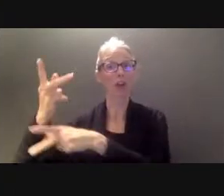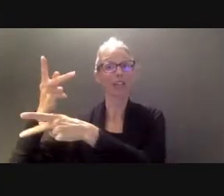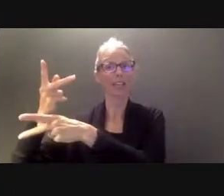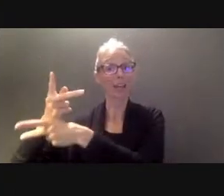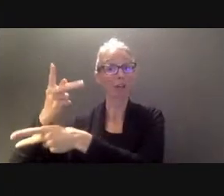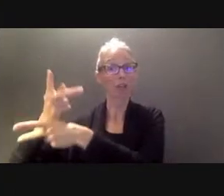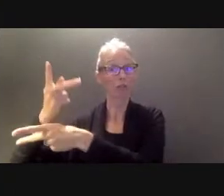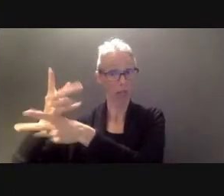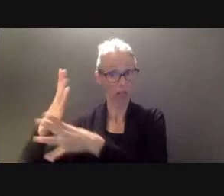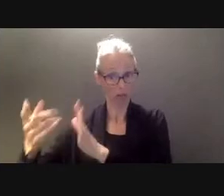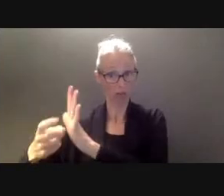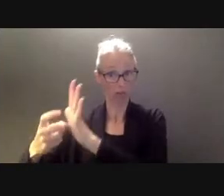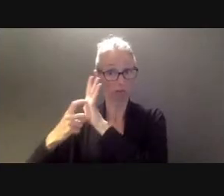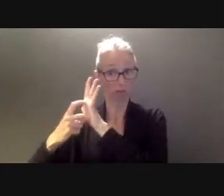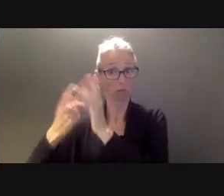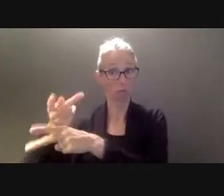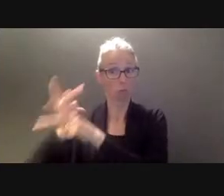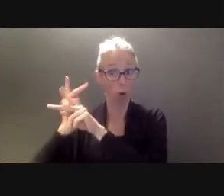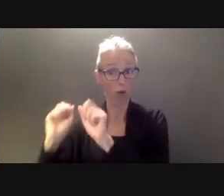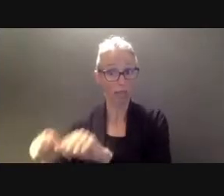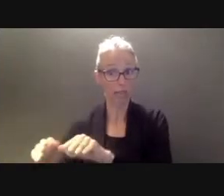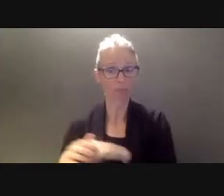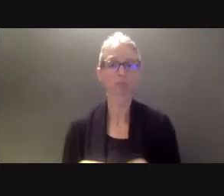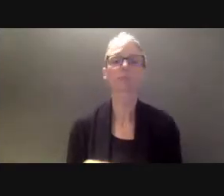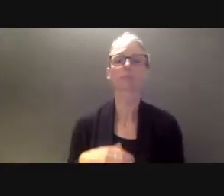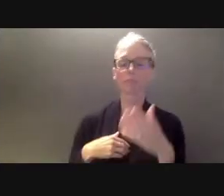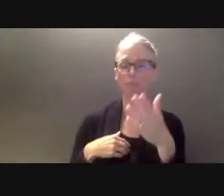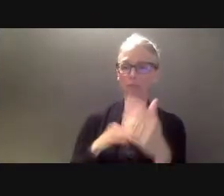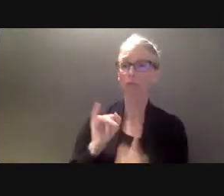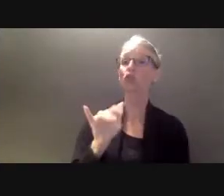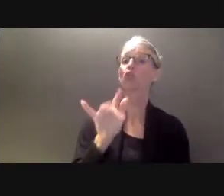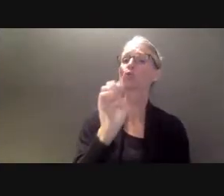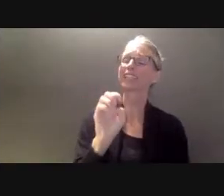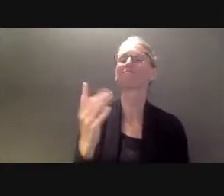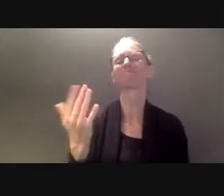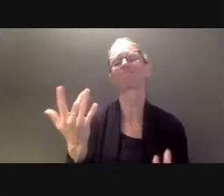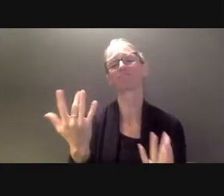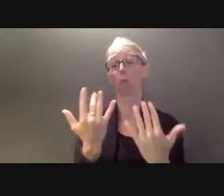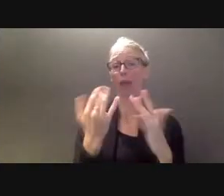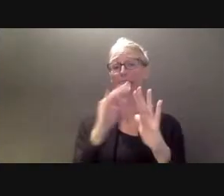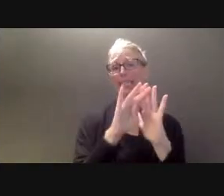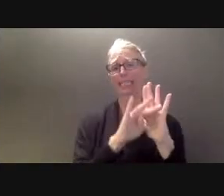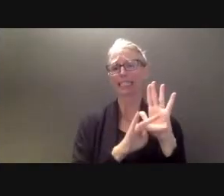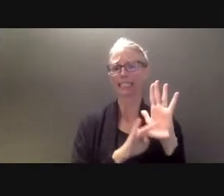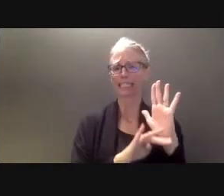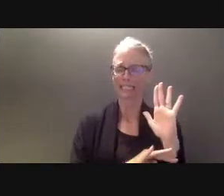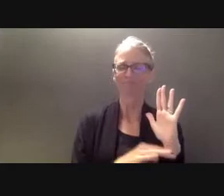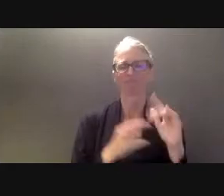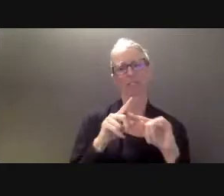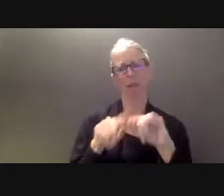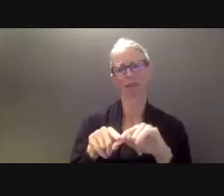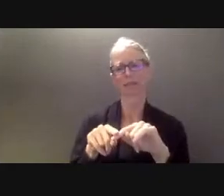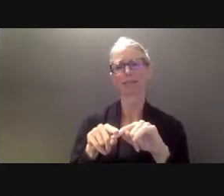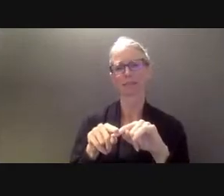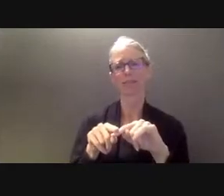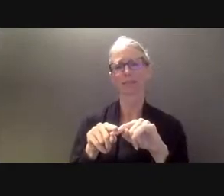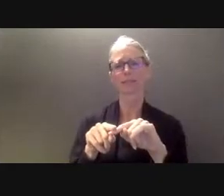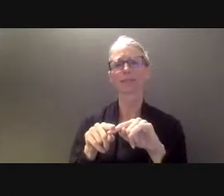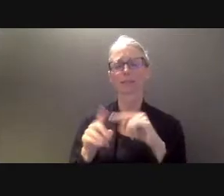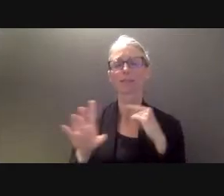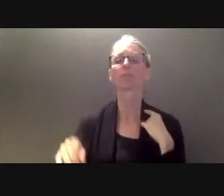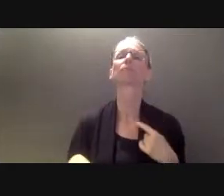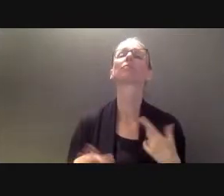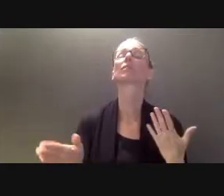times vary. Some items we have multiples of, some we don't. So if someone has it checked out, then the wait time would be that 30